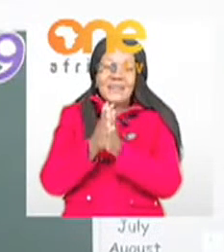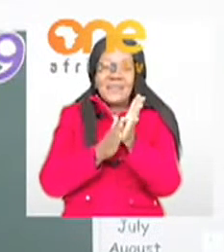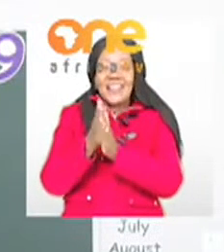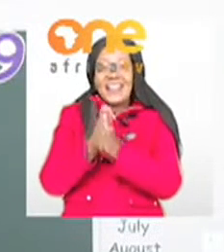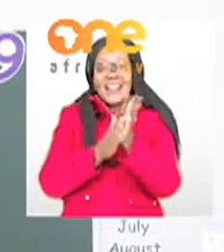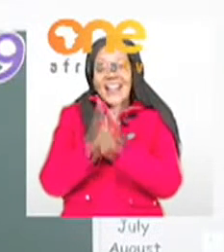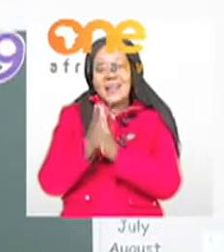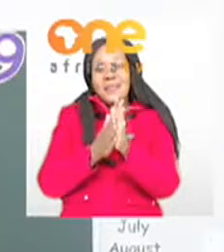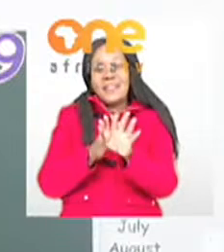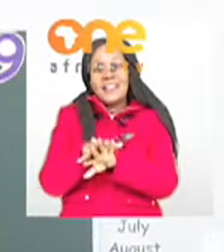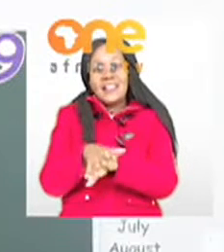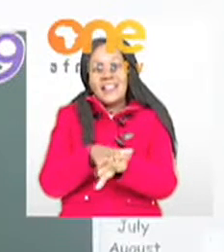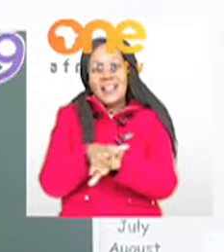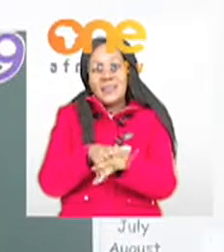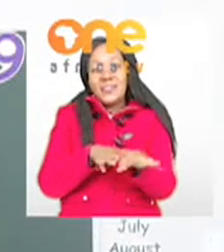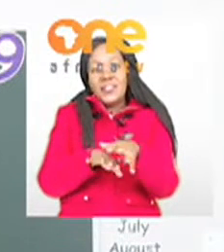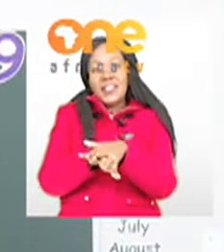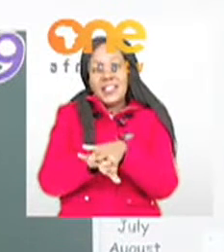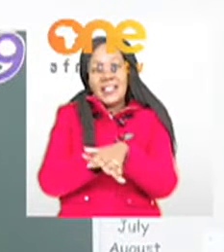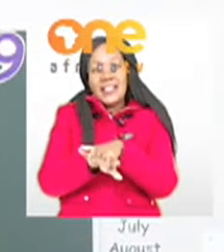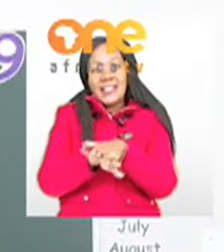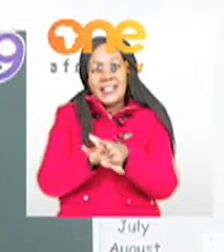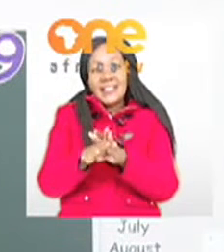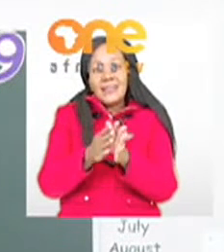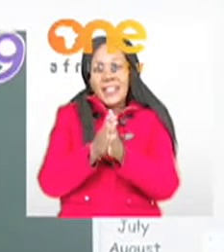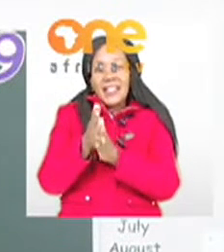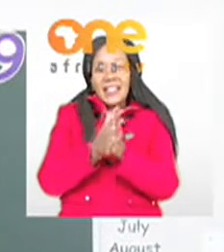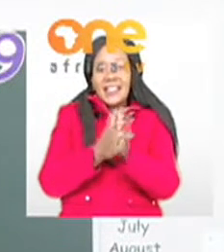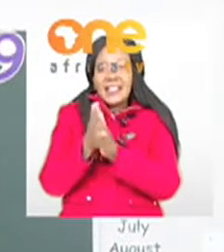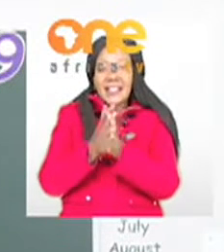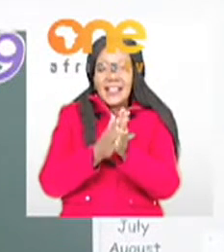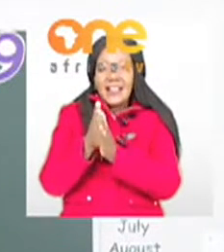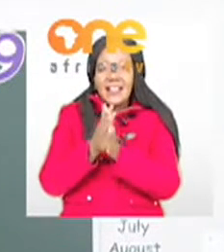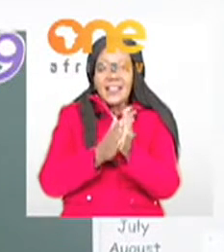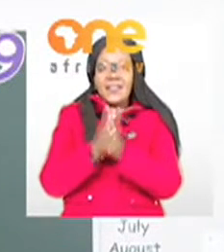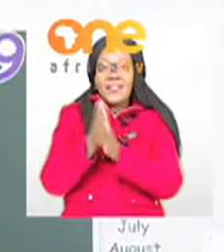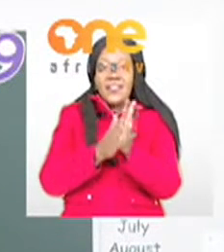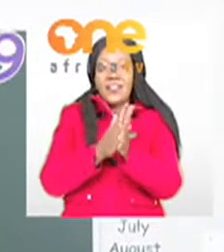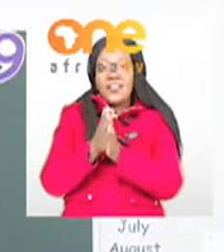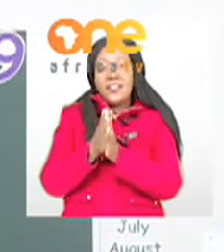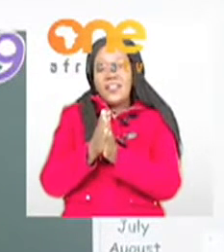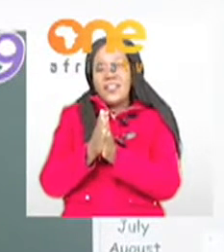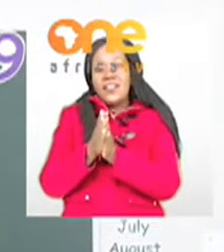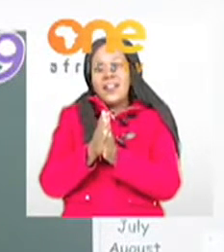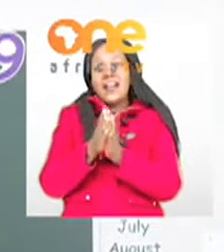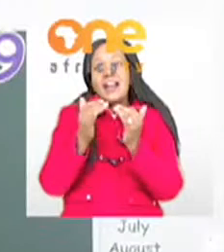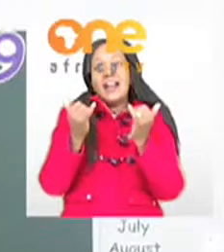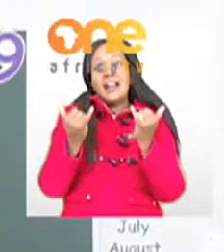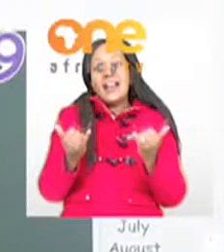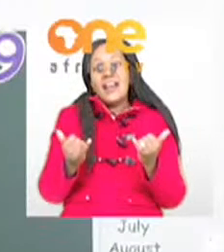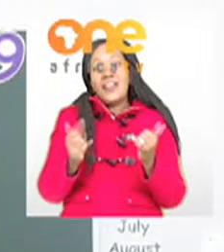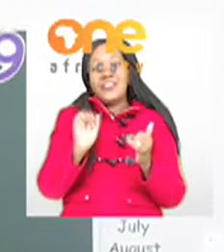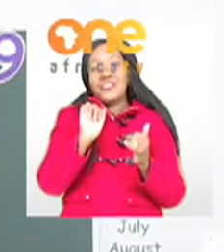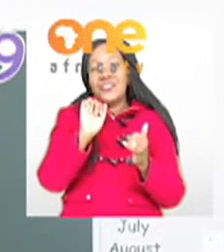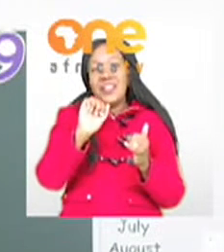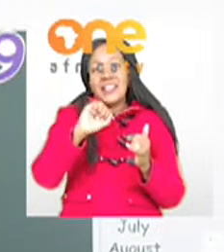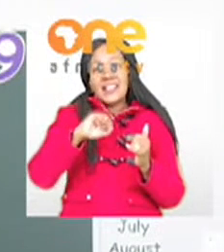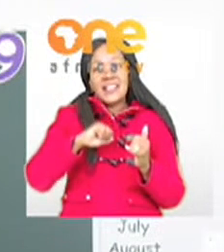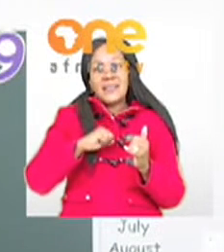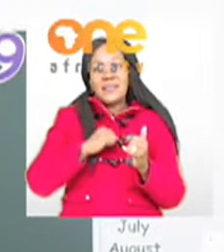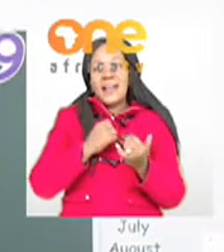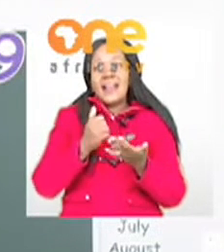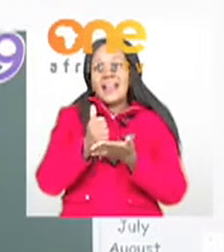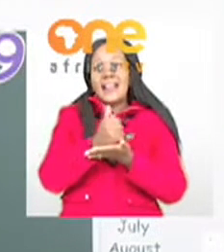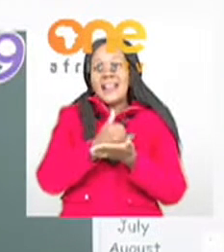Rub, rub, rub your hands back, inside and forth. Now your hands